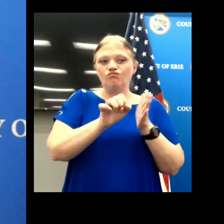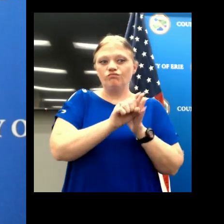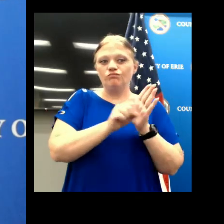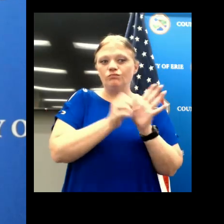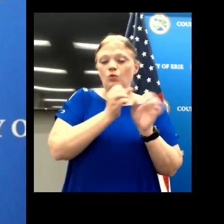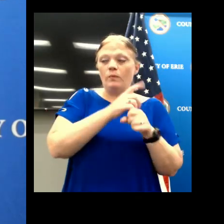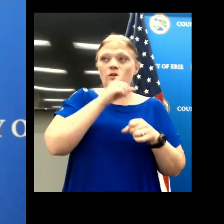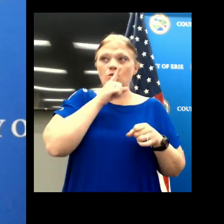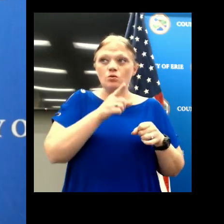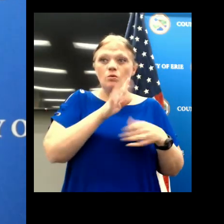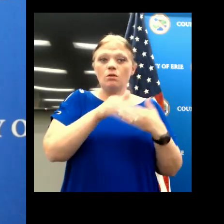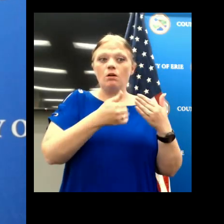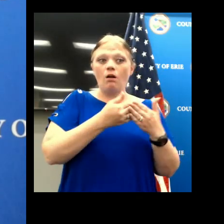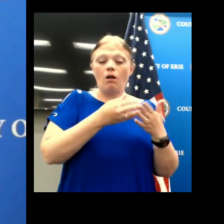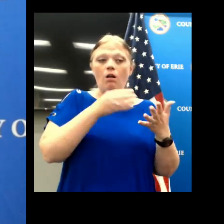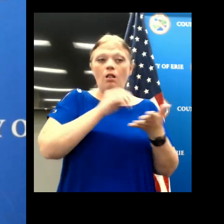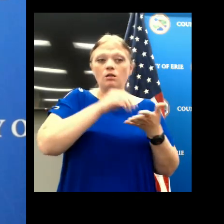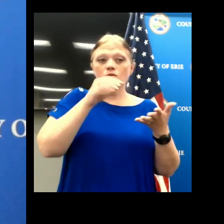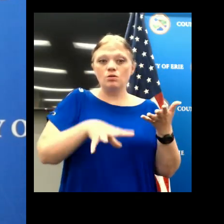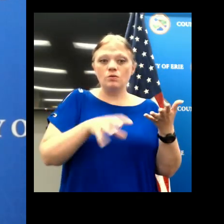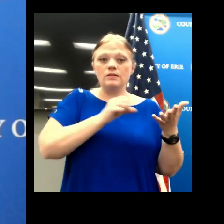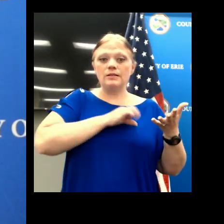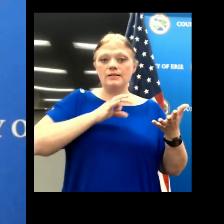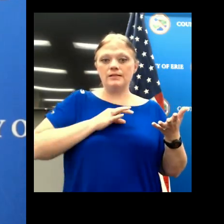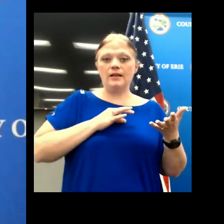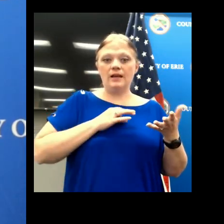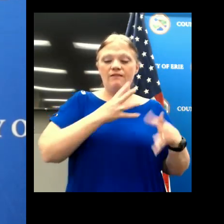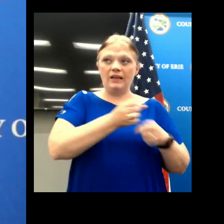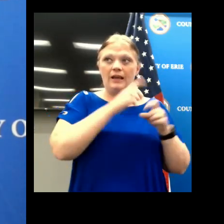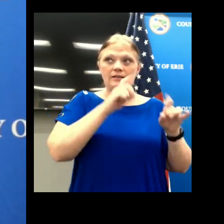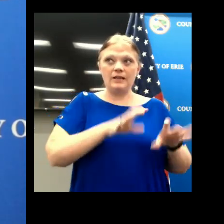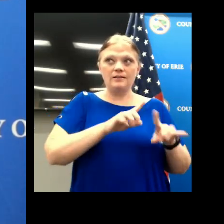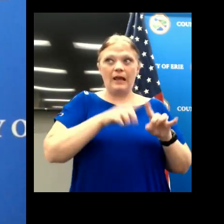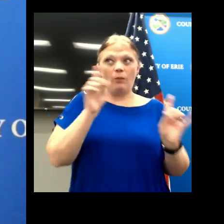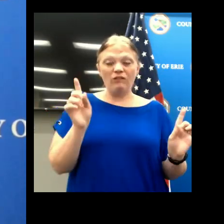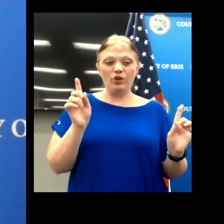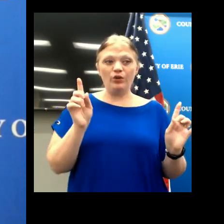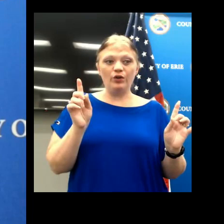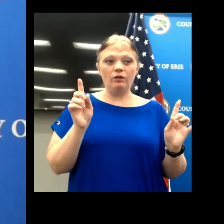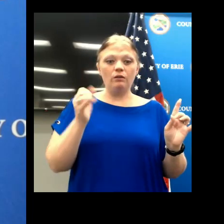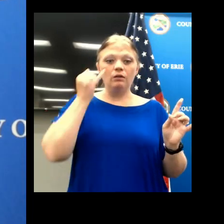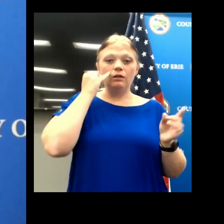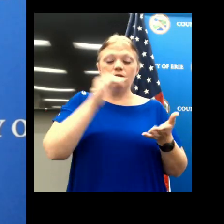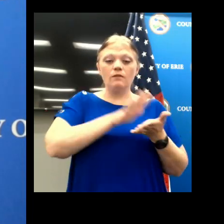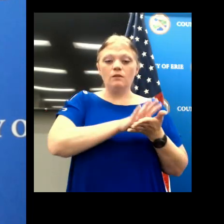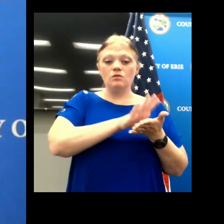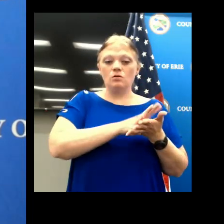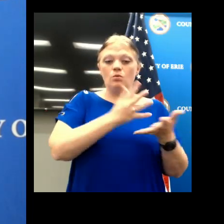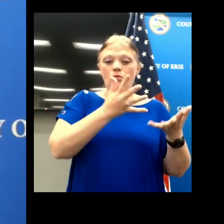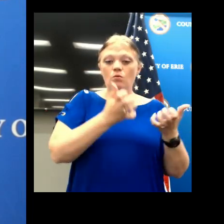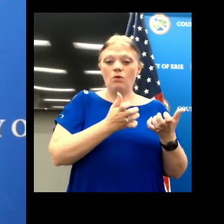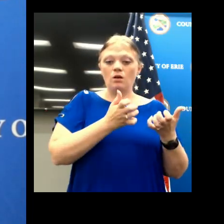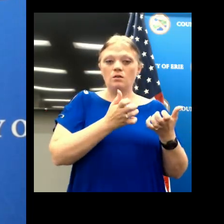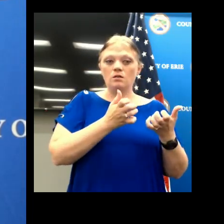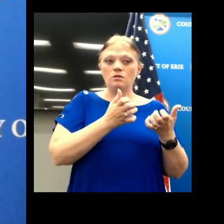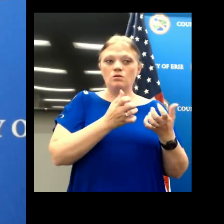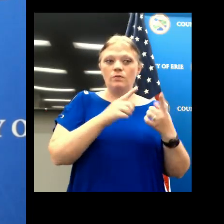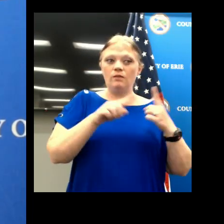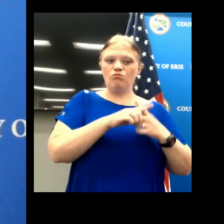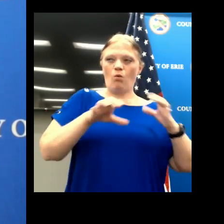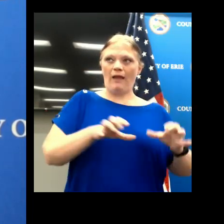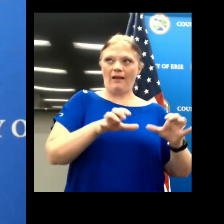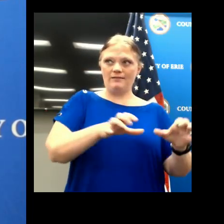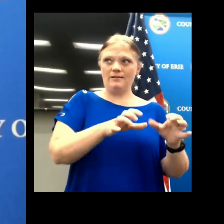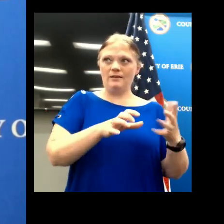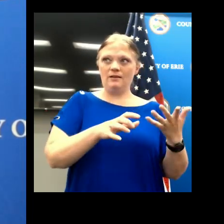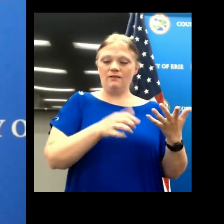that all students and staff get tested. However, if the school wants to be proactive, or